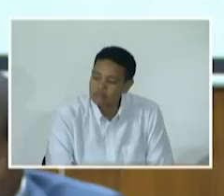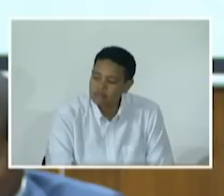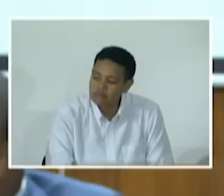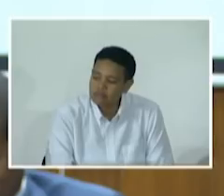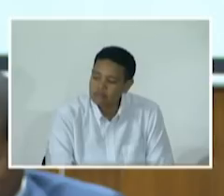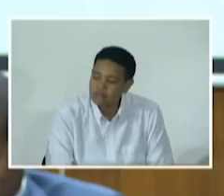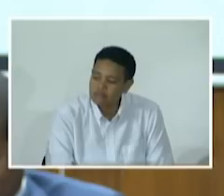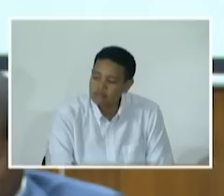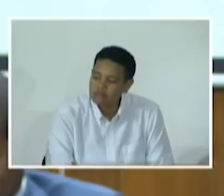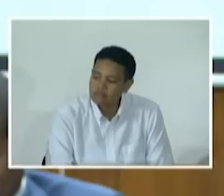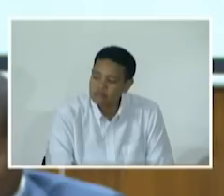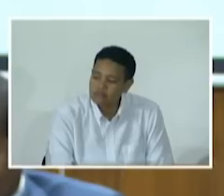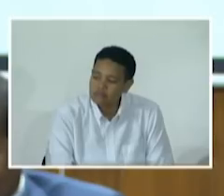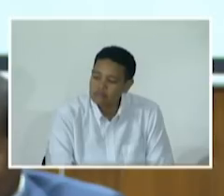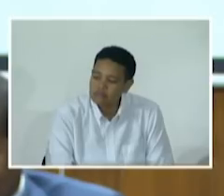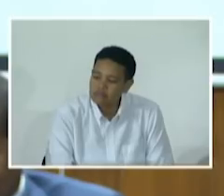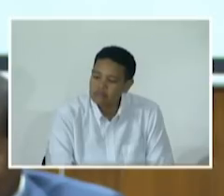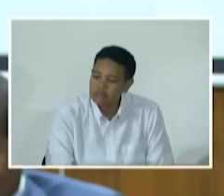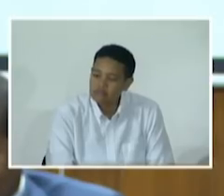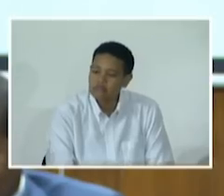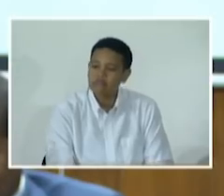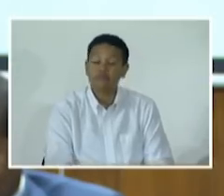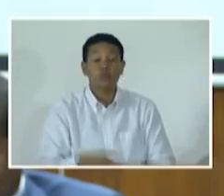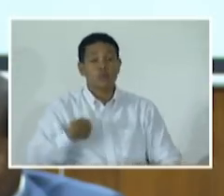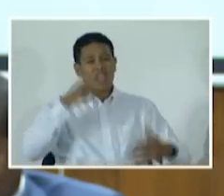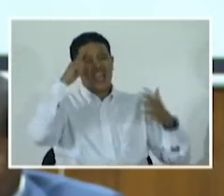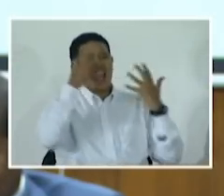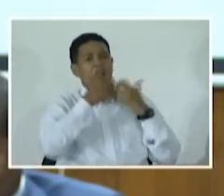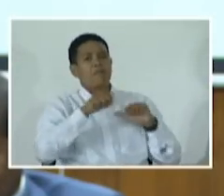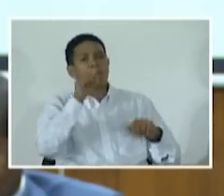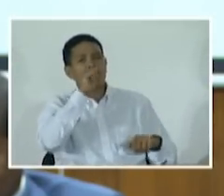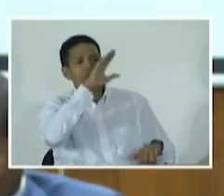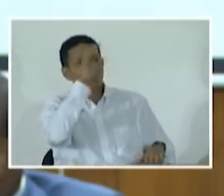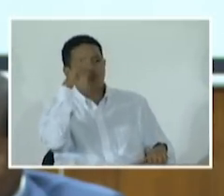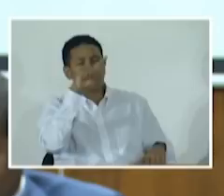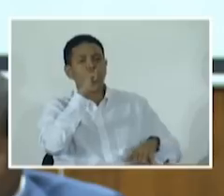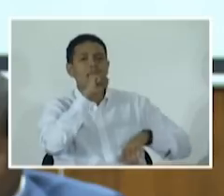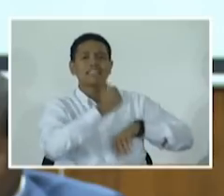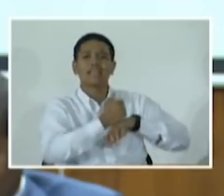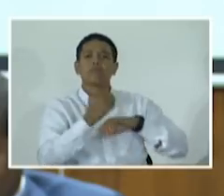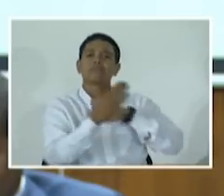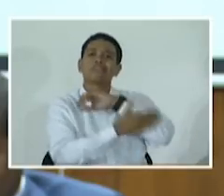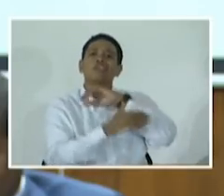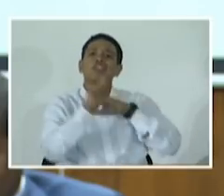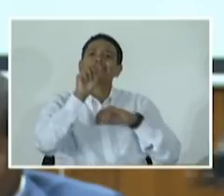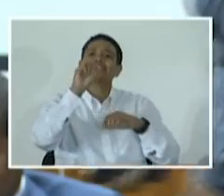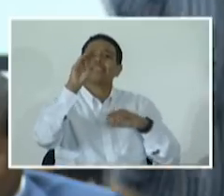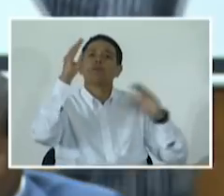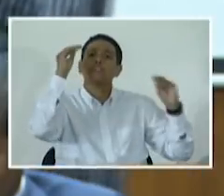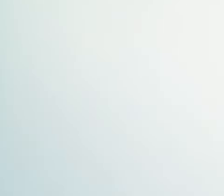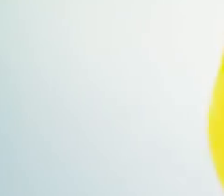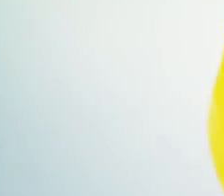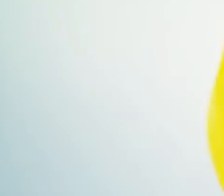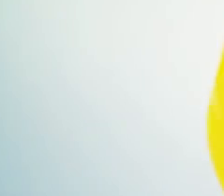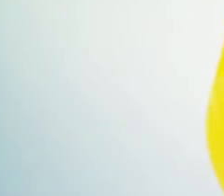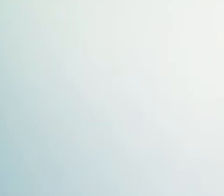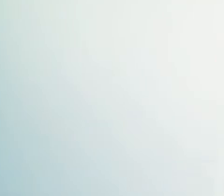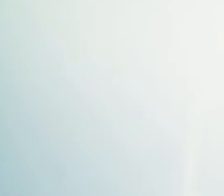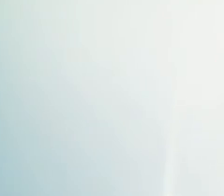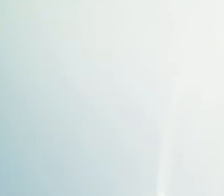We are also collaborating with private sector entities to establish the National STEM Teacher Development Center.